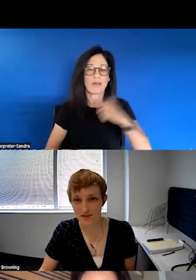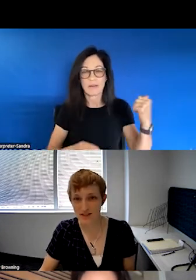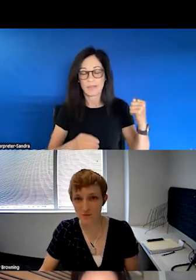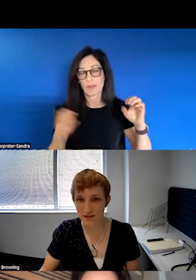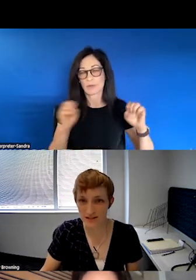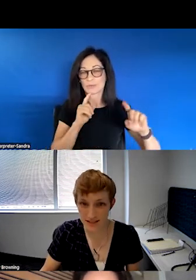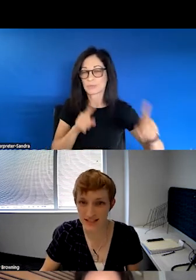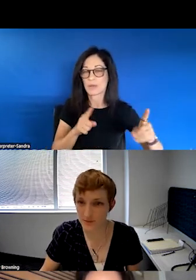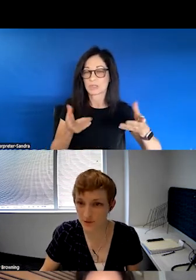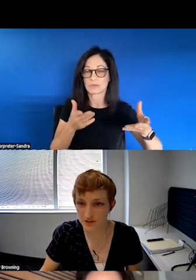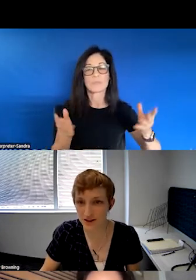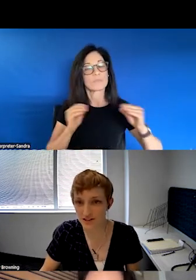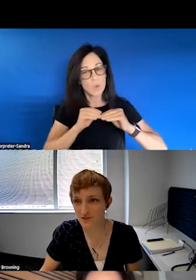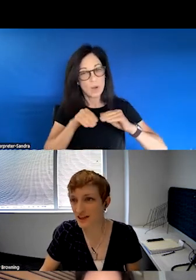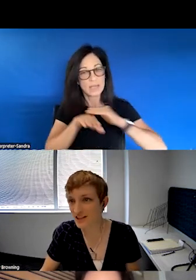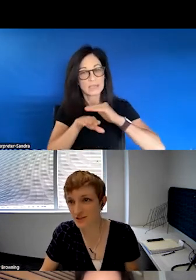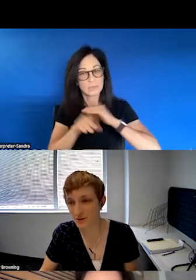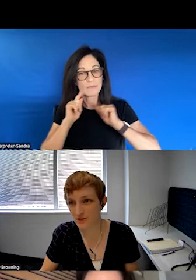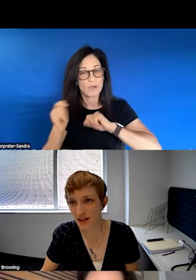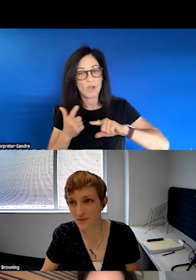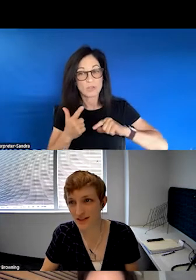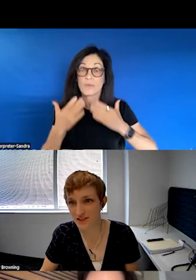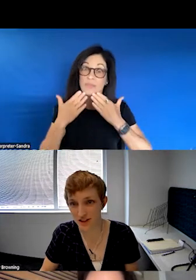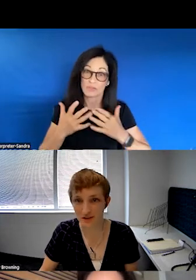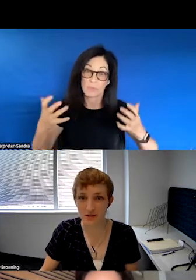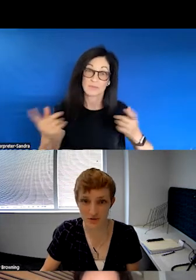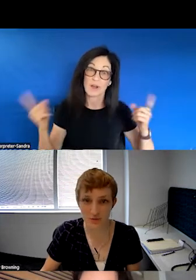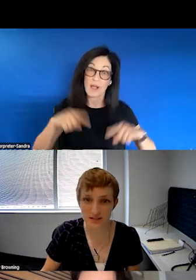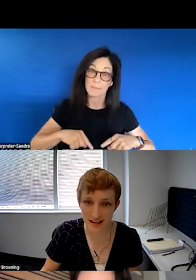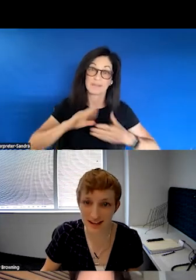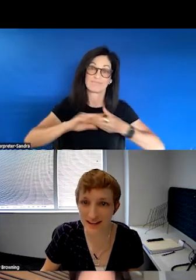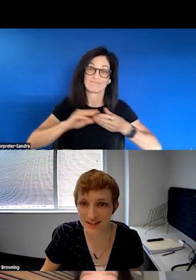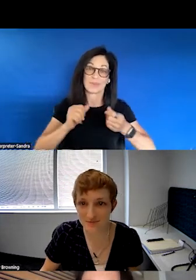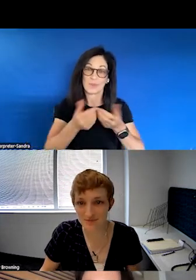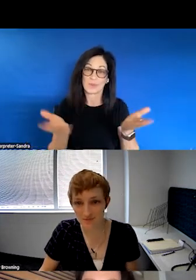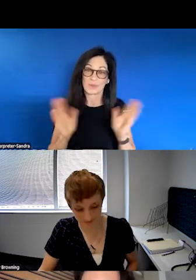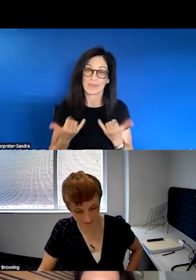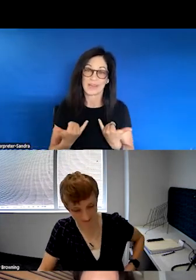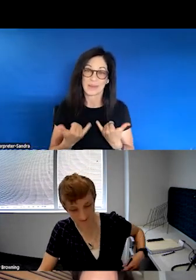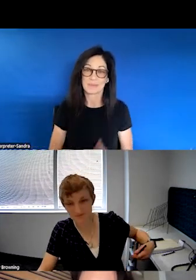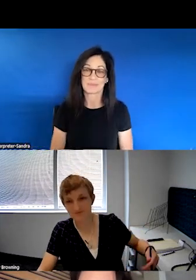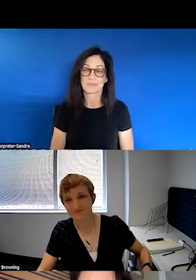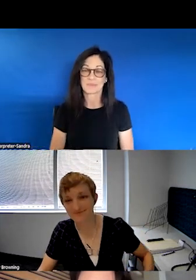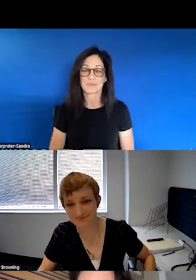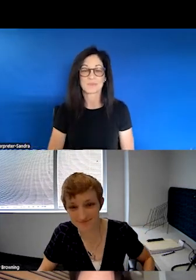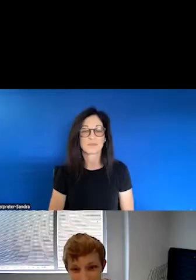response services more accessible to all. So thank you so much for coming and sharing with the group today.